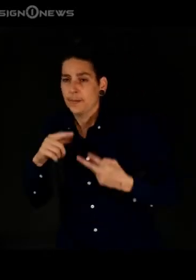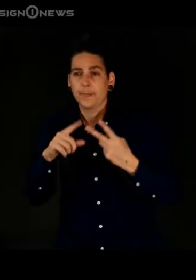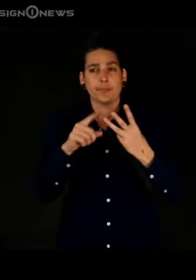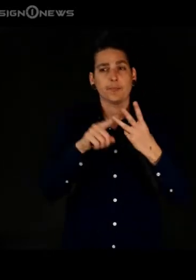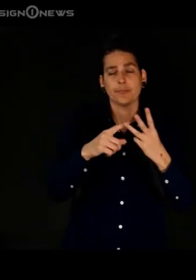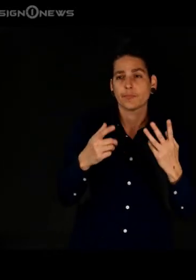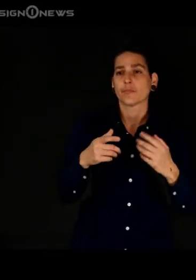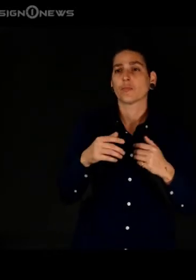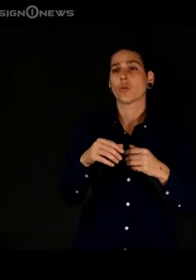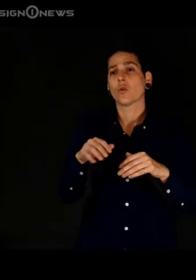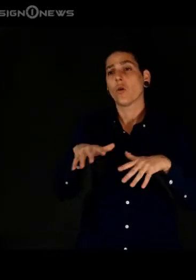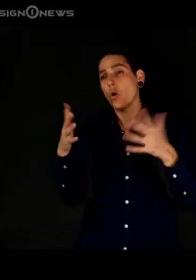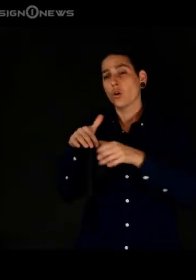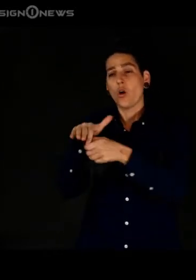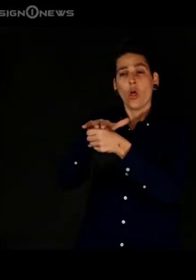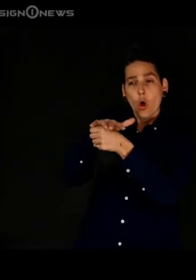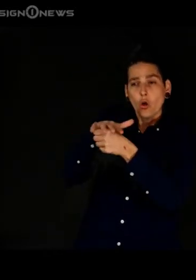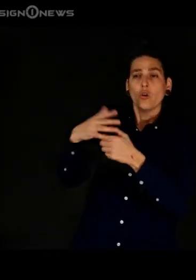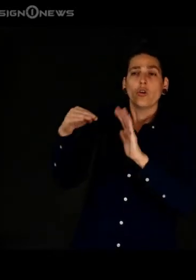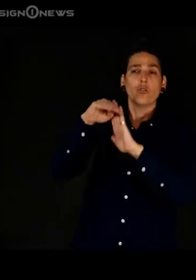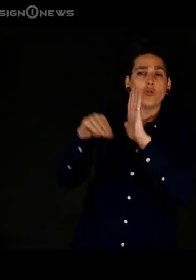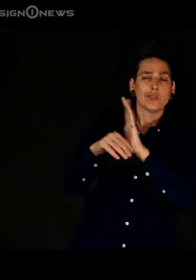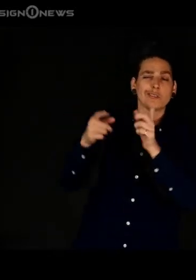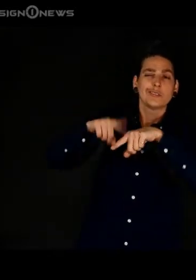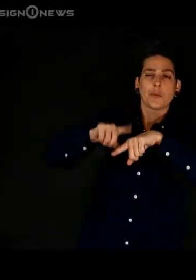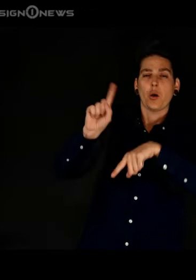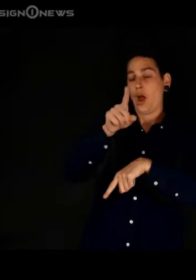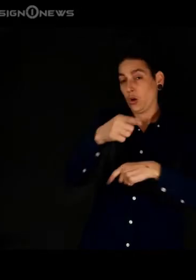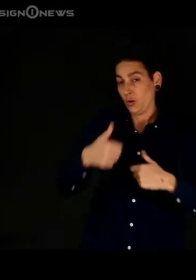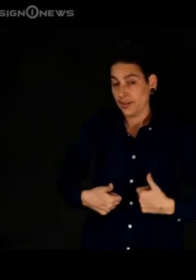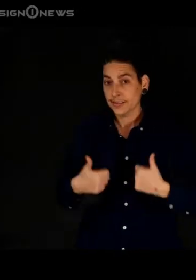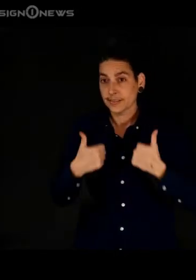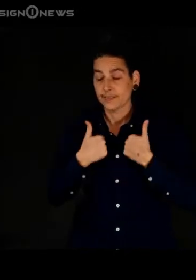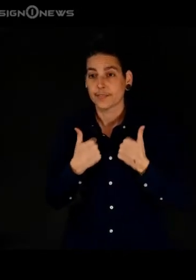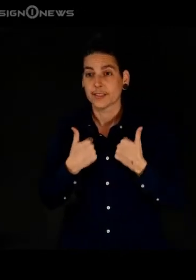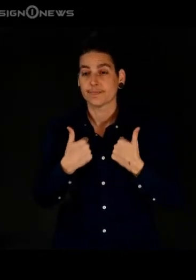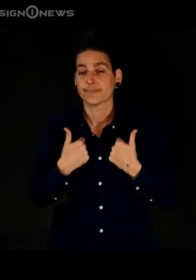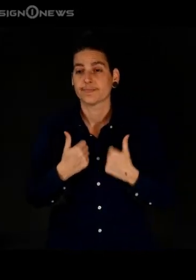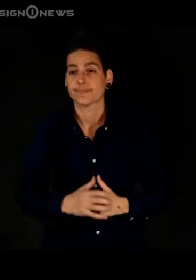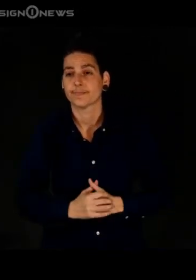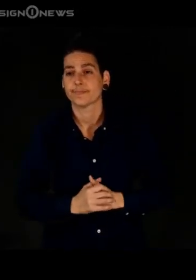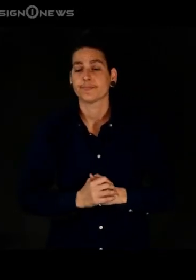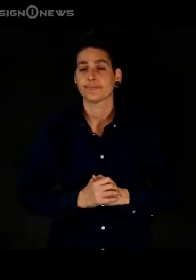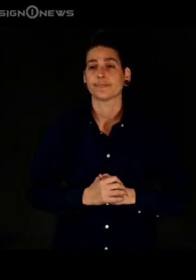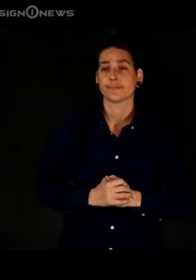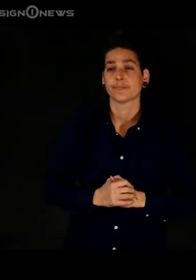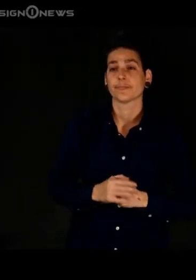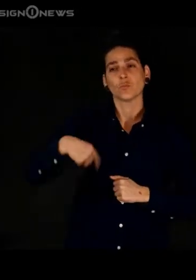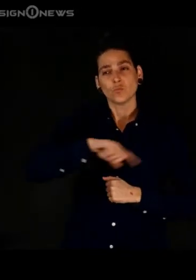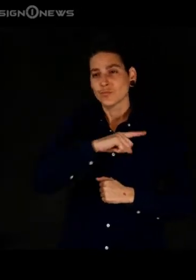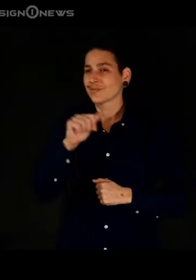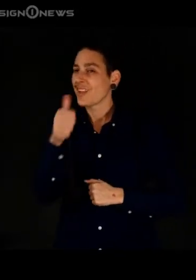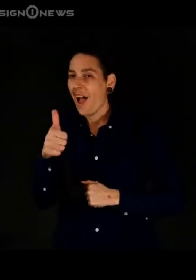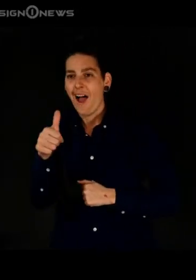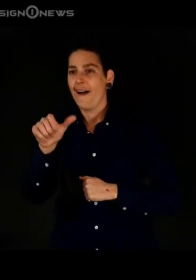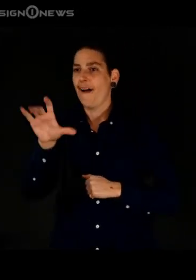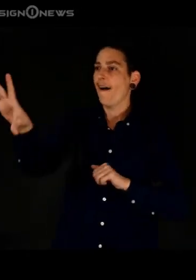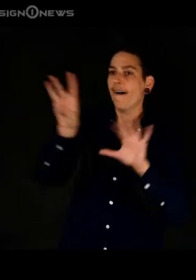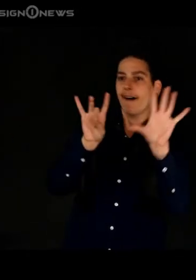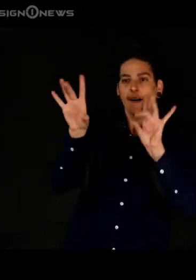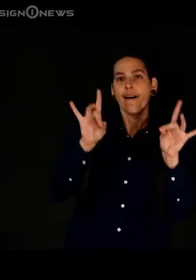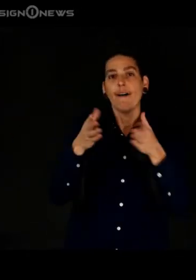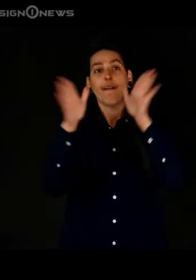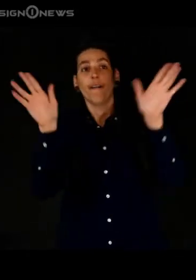for local rules depending on where you live. We are not electing any statewide